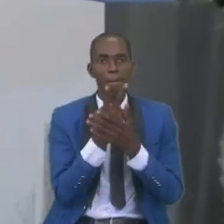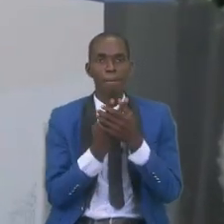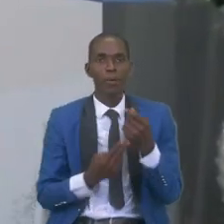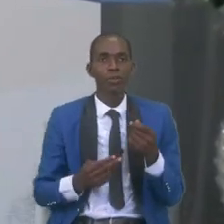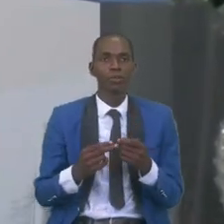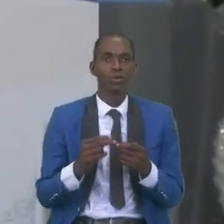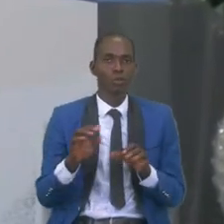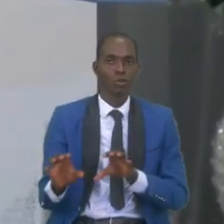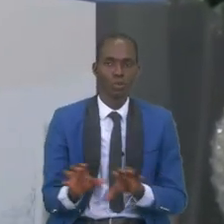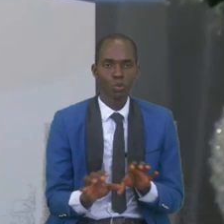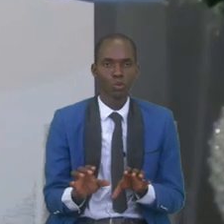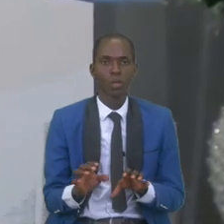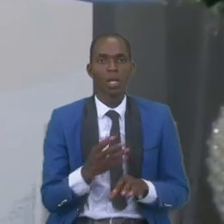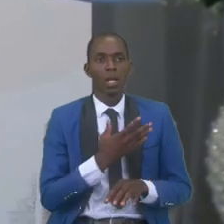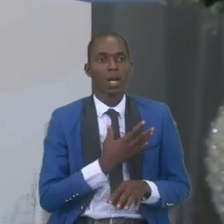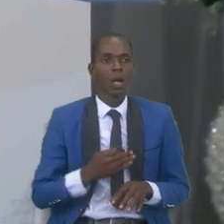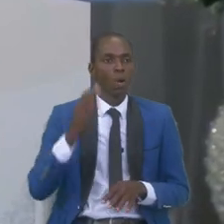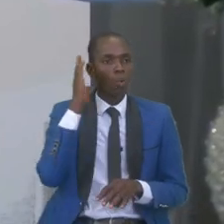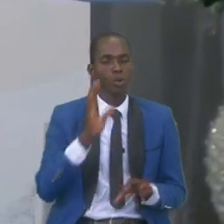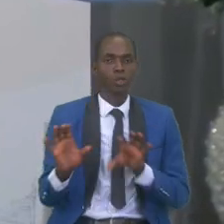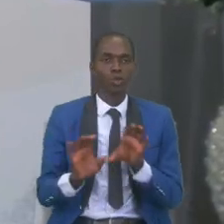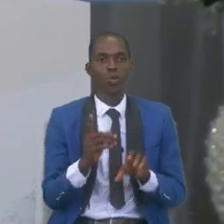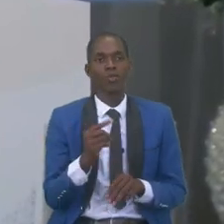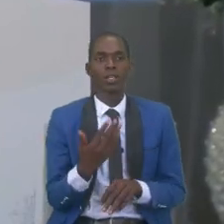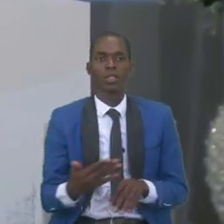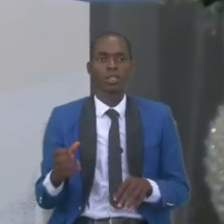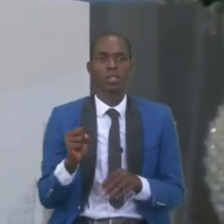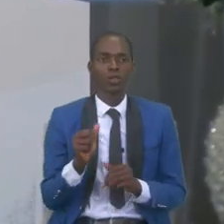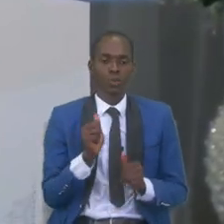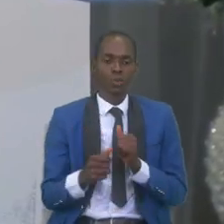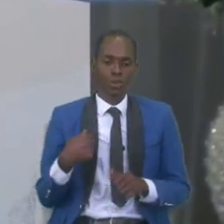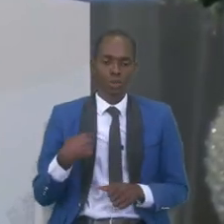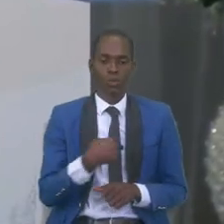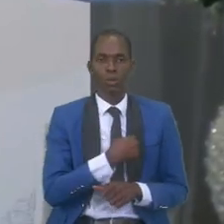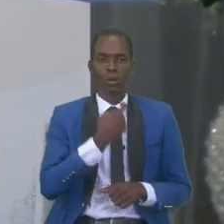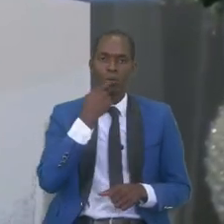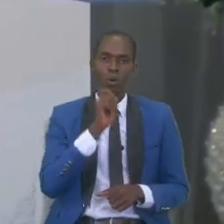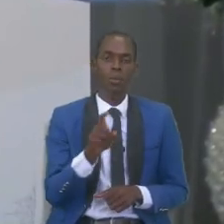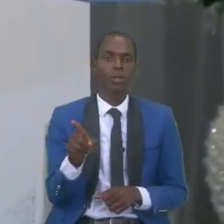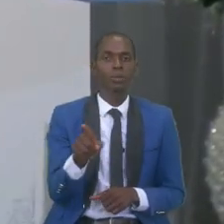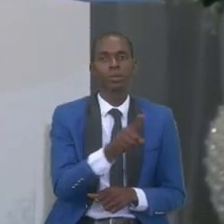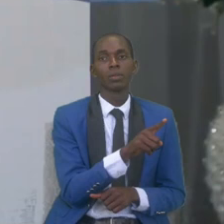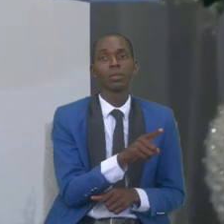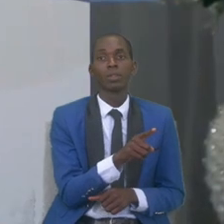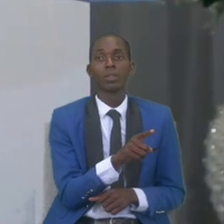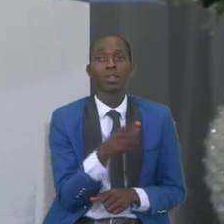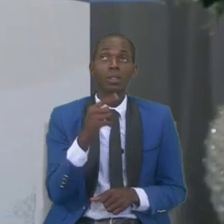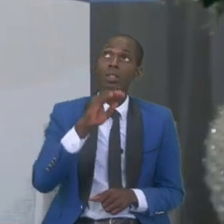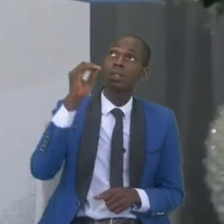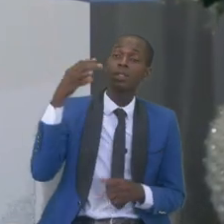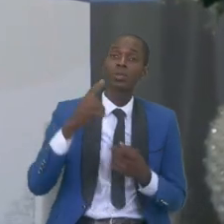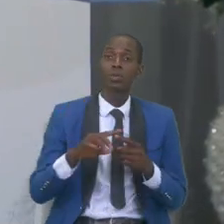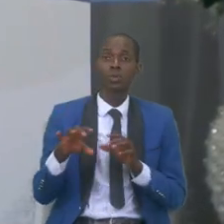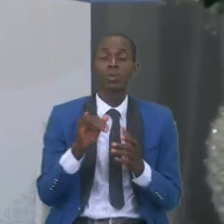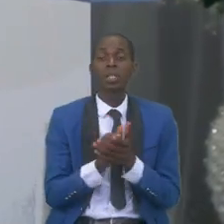ye both do and will do the things that we command you. That the grace to do, that's the evidence we